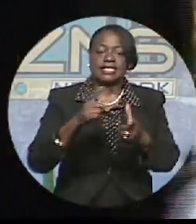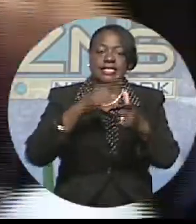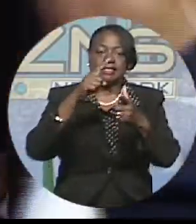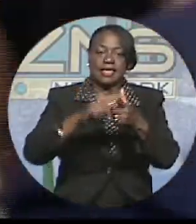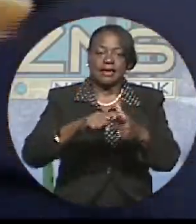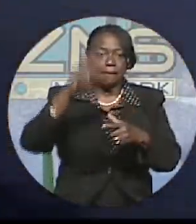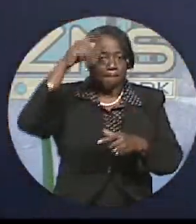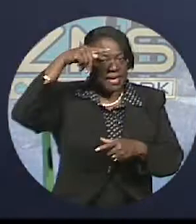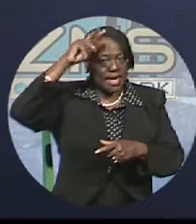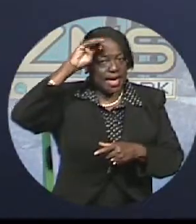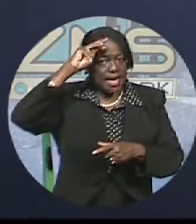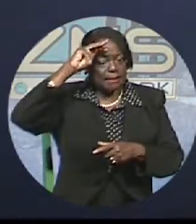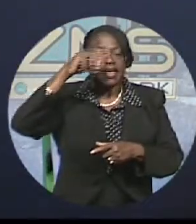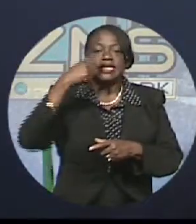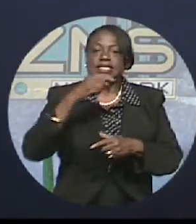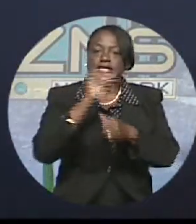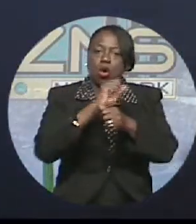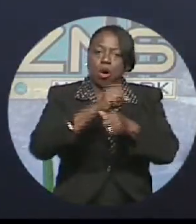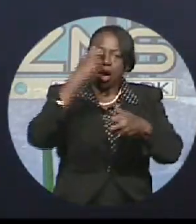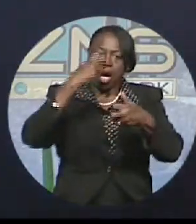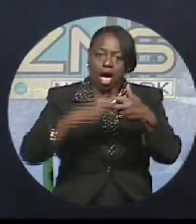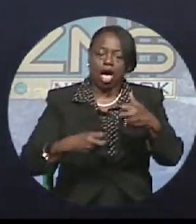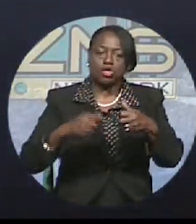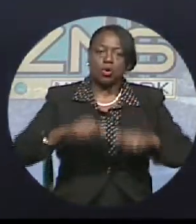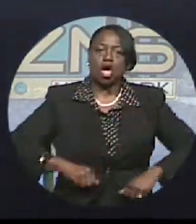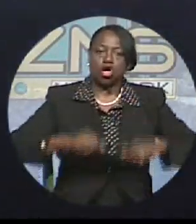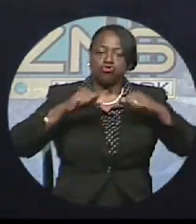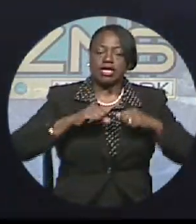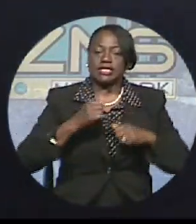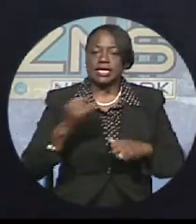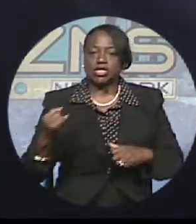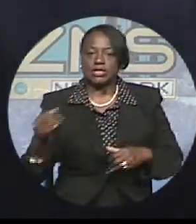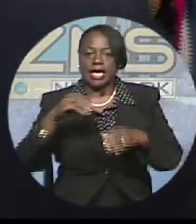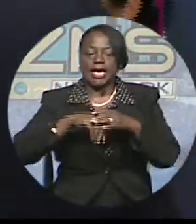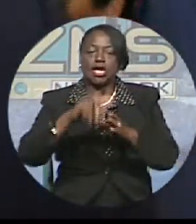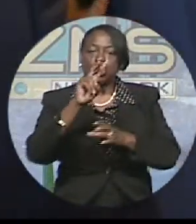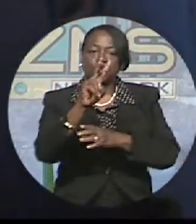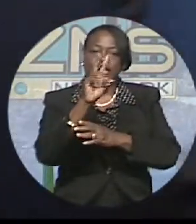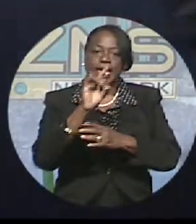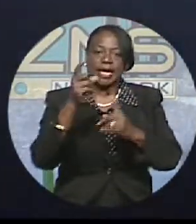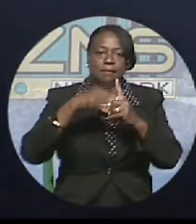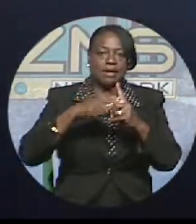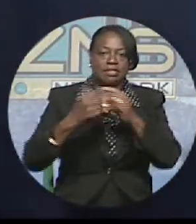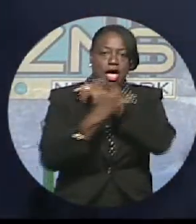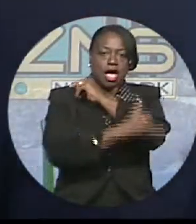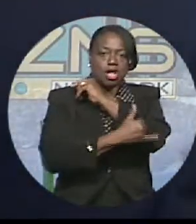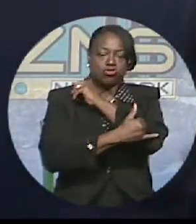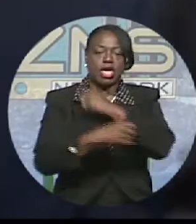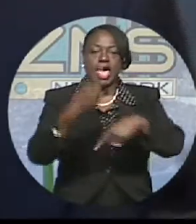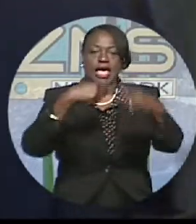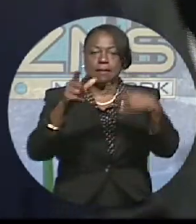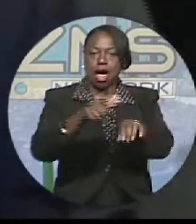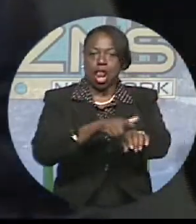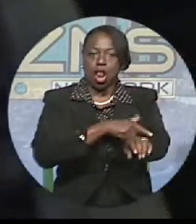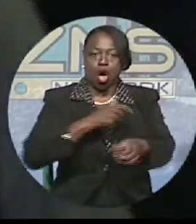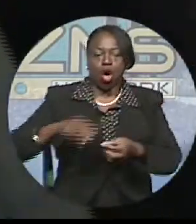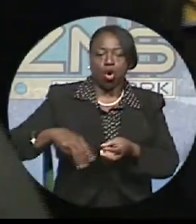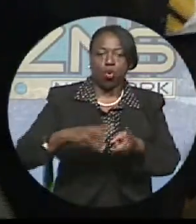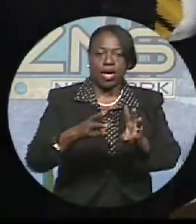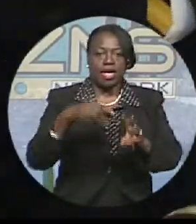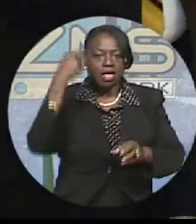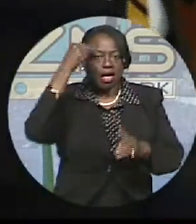worked tirelessly to address the issues. He says in 28 months, the country has come a long way. He says his government has had to make